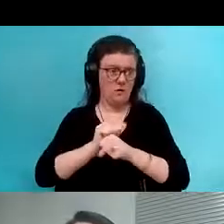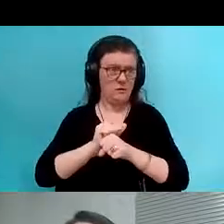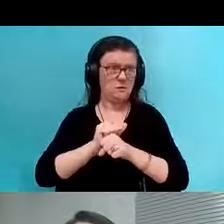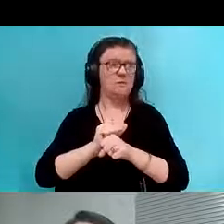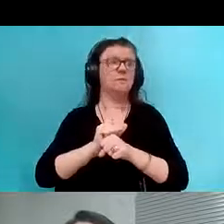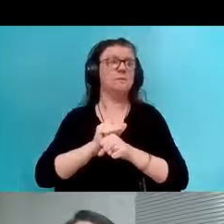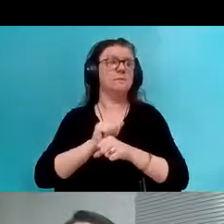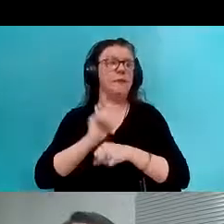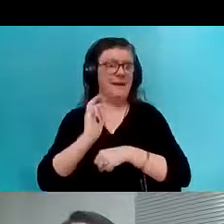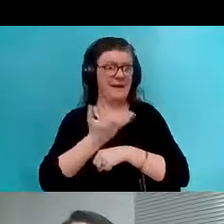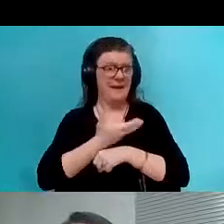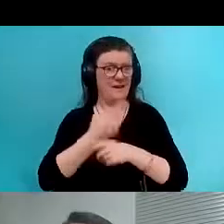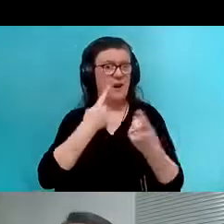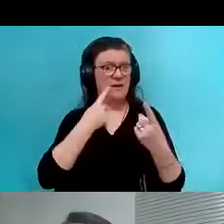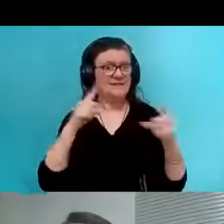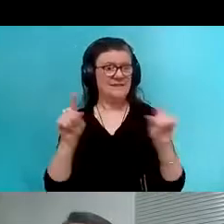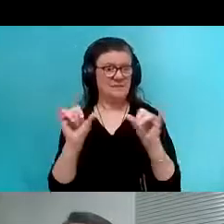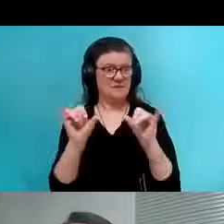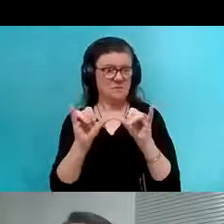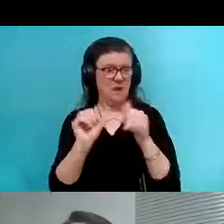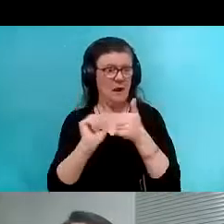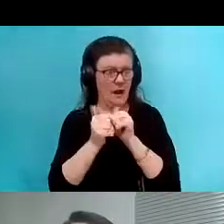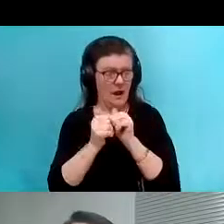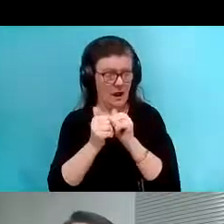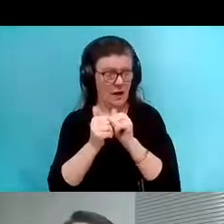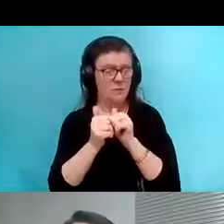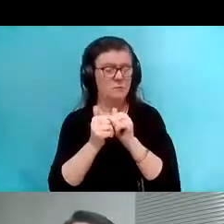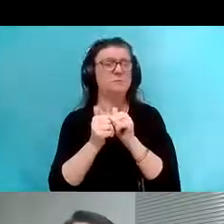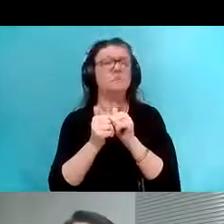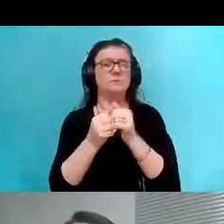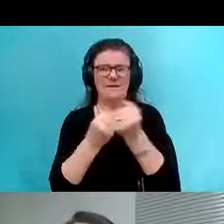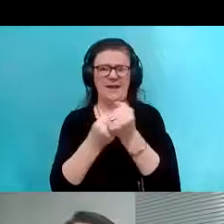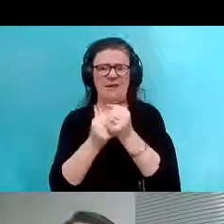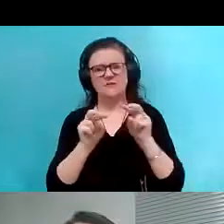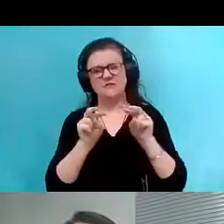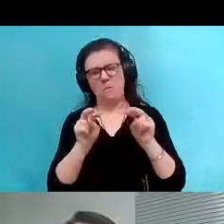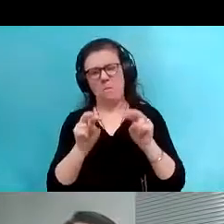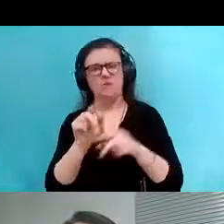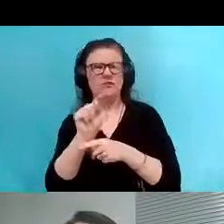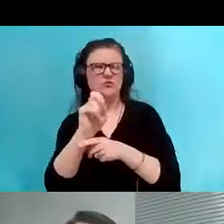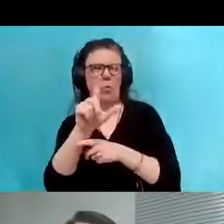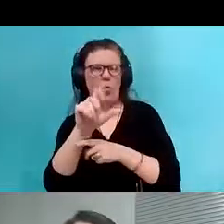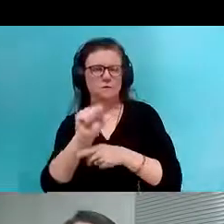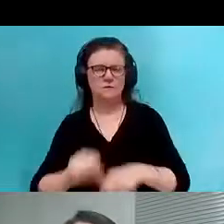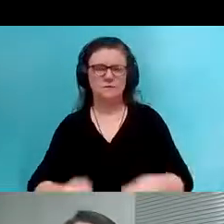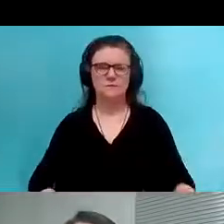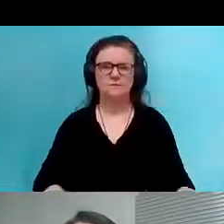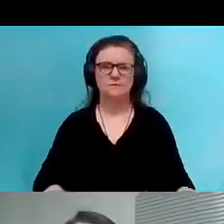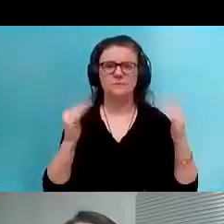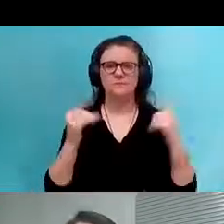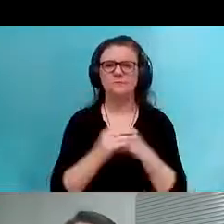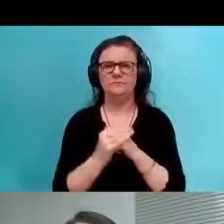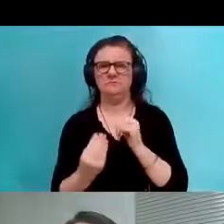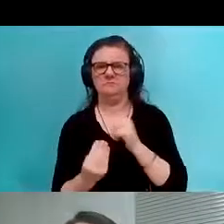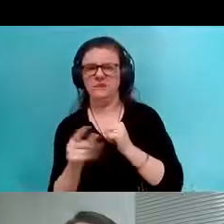being measured through our advocacy monitoring tools. Next slide,